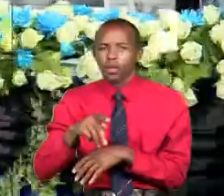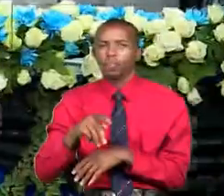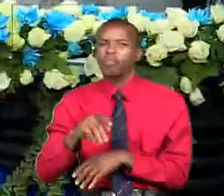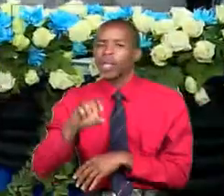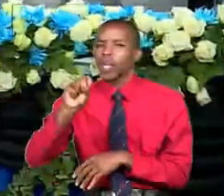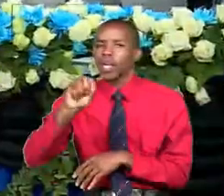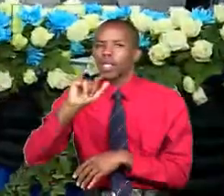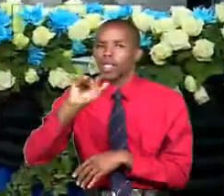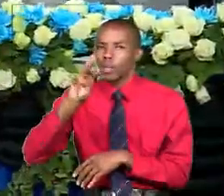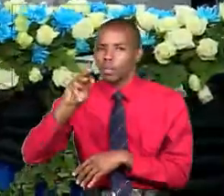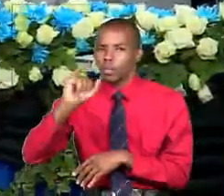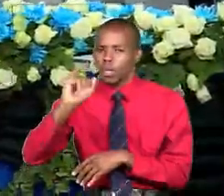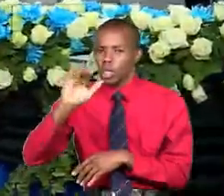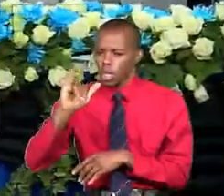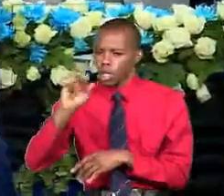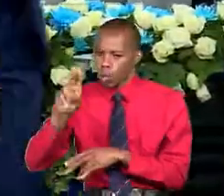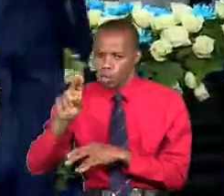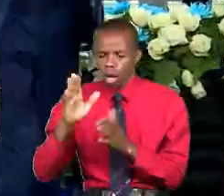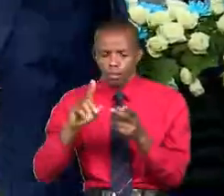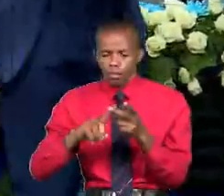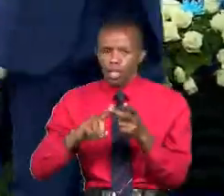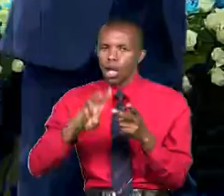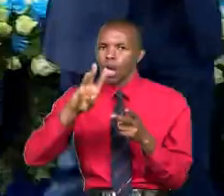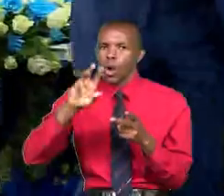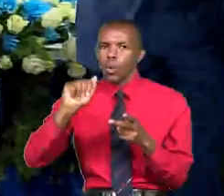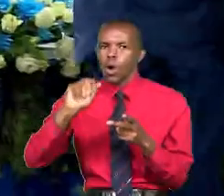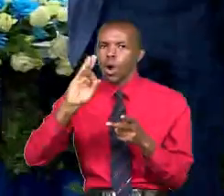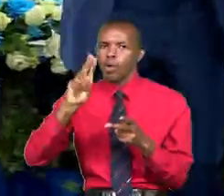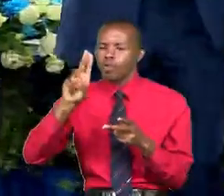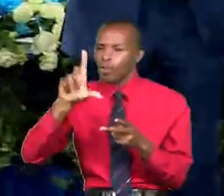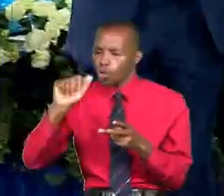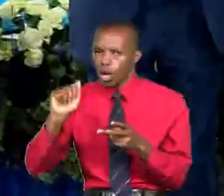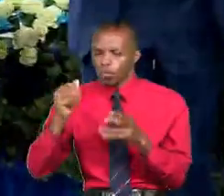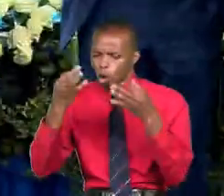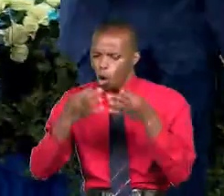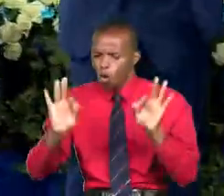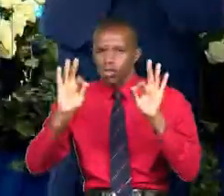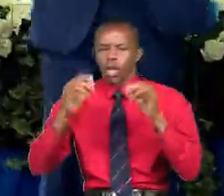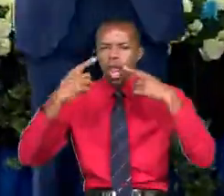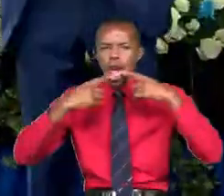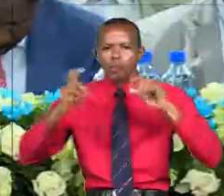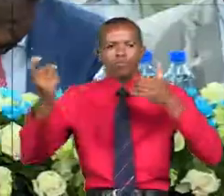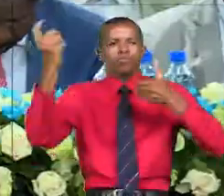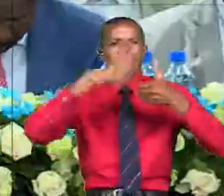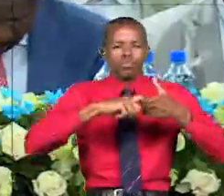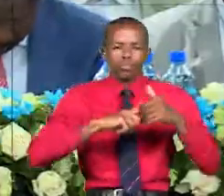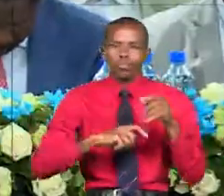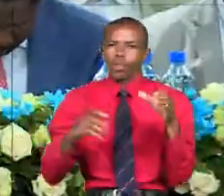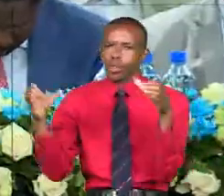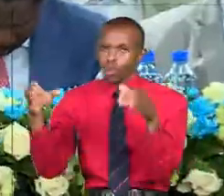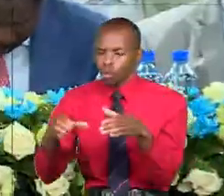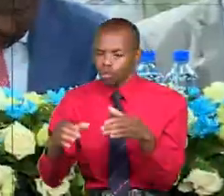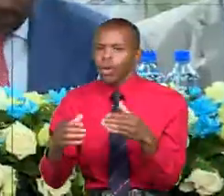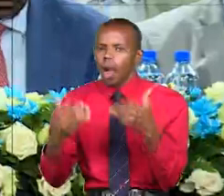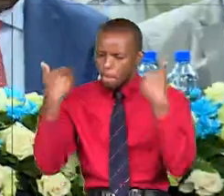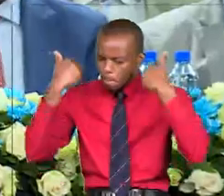Simiyu, and his Kandui counterpart Honorable Wafula Wamunyinyi have officially announced to shift camps. As I join you